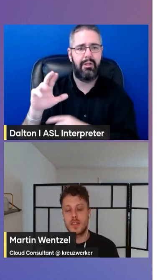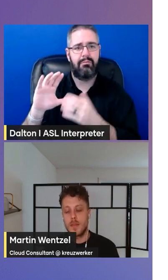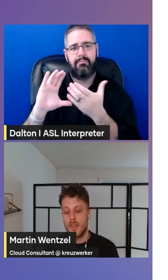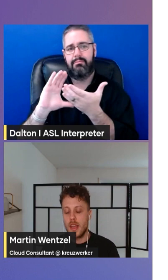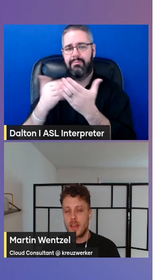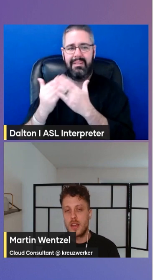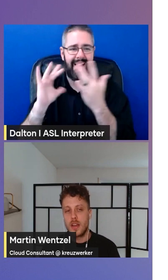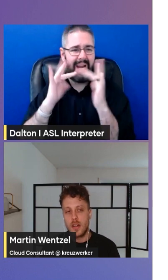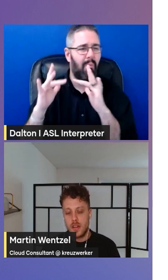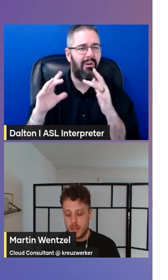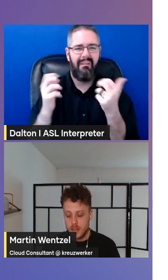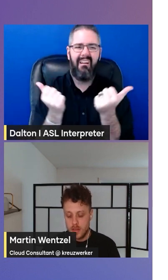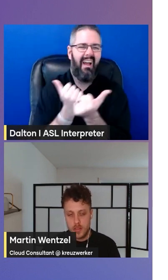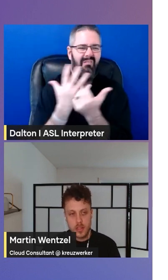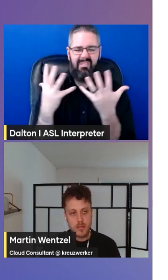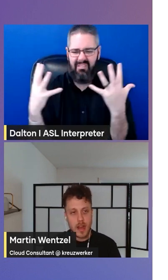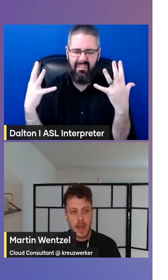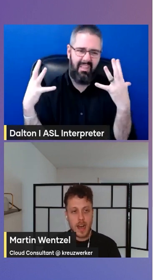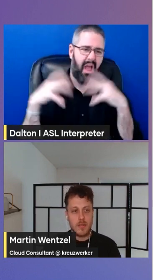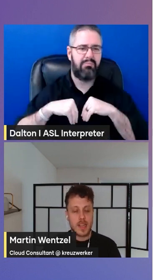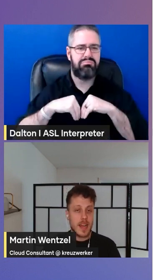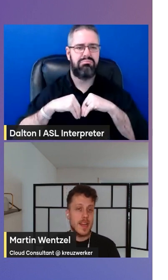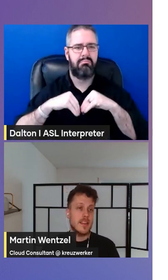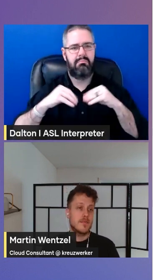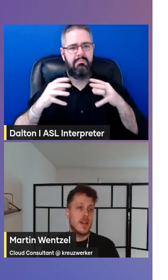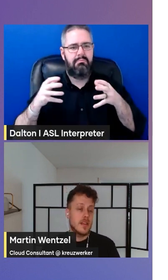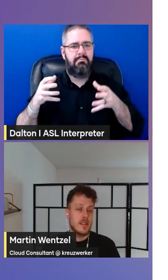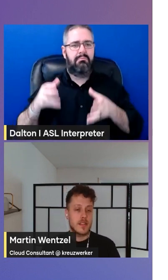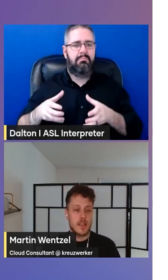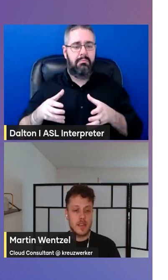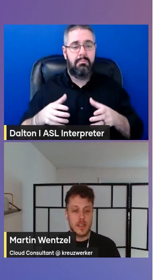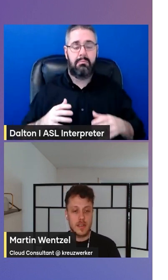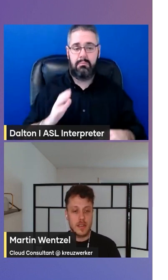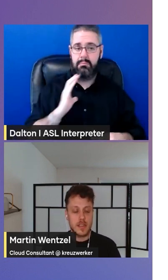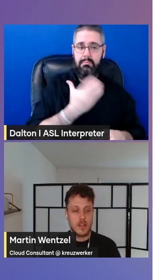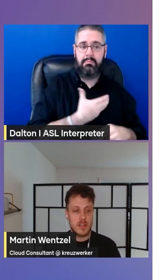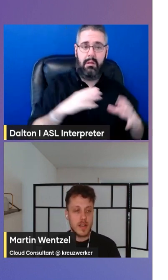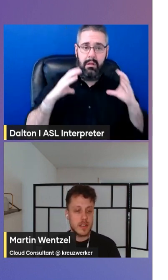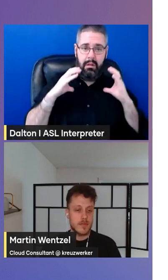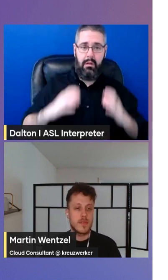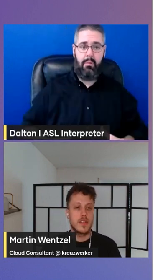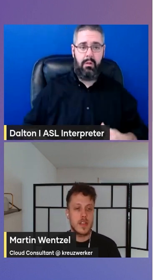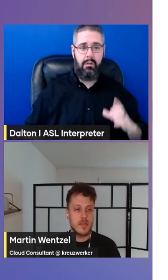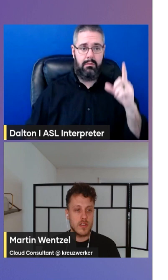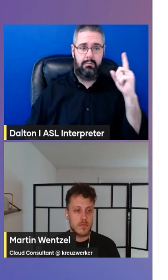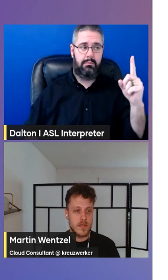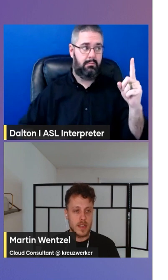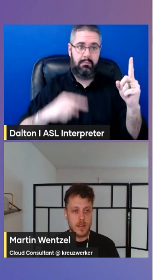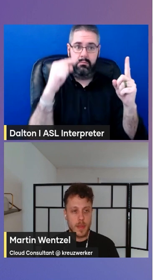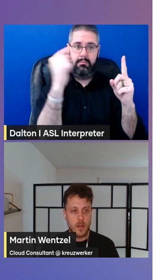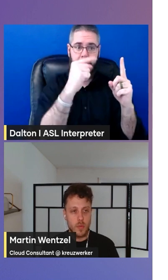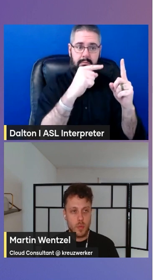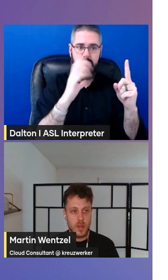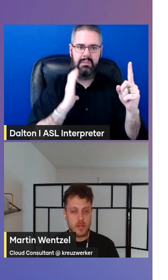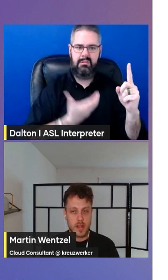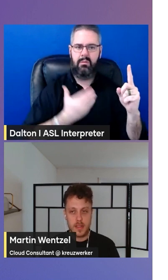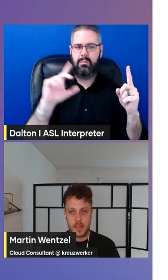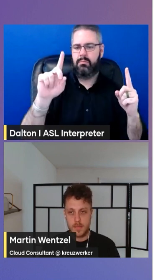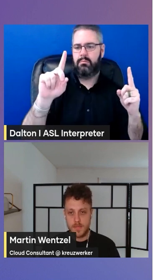name it. So our client is our provider, is our Docker provider